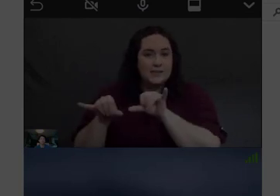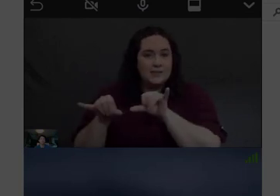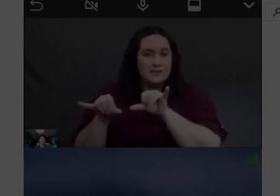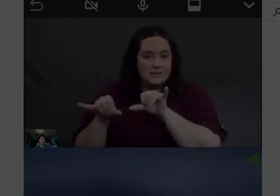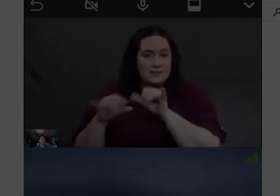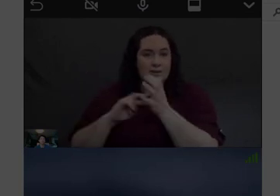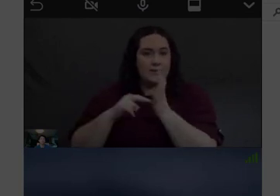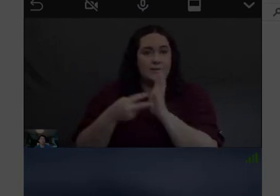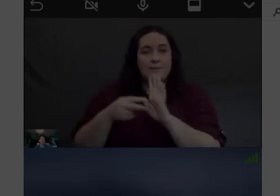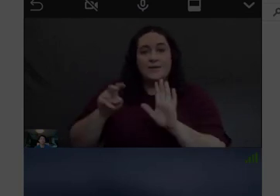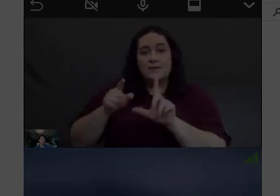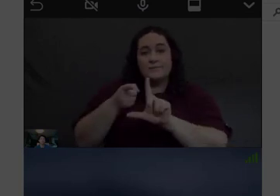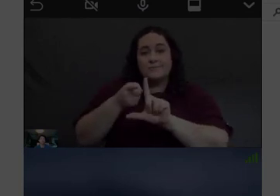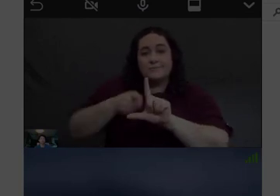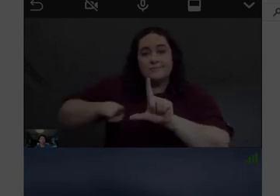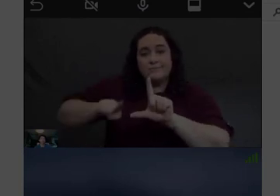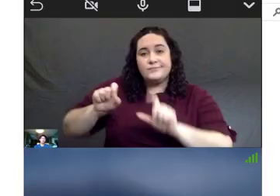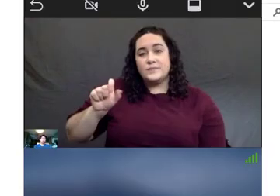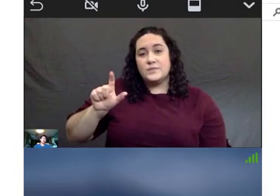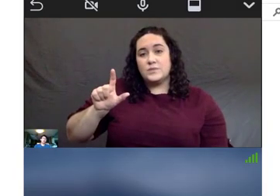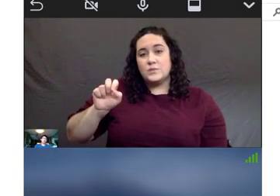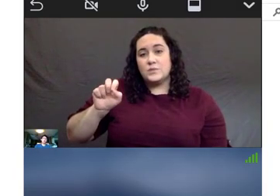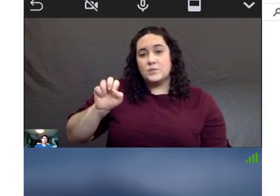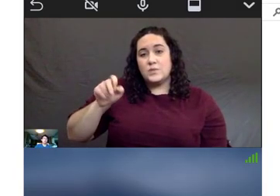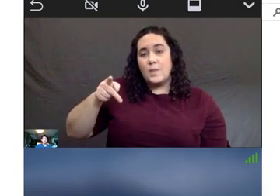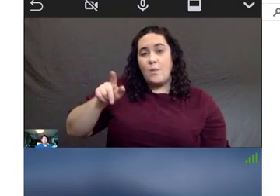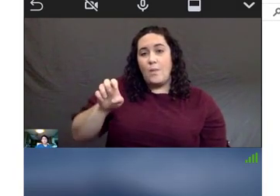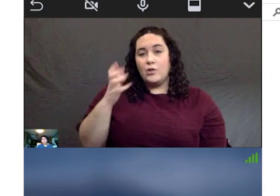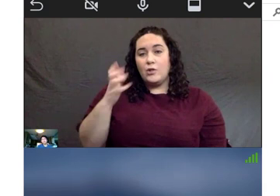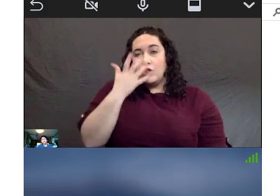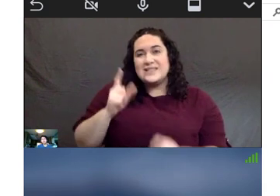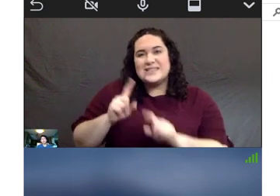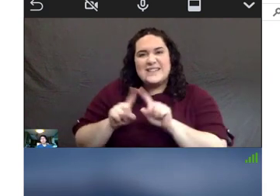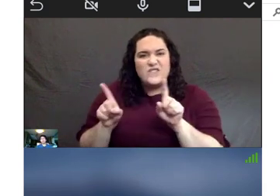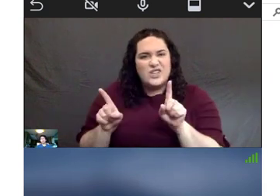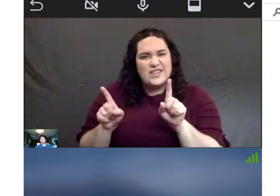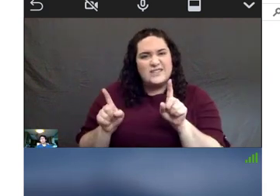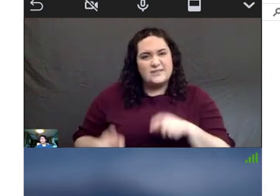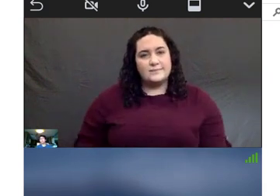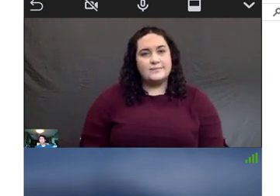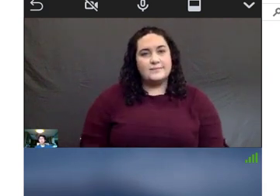wall is actually zero because the temperature stays the same.